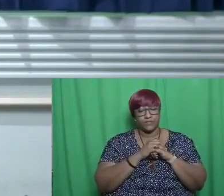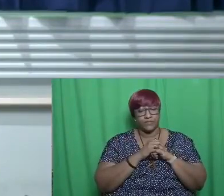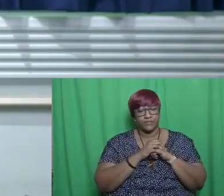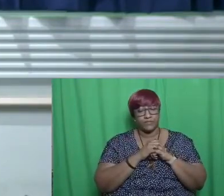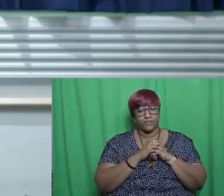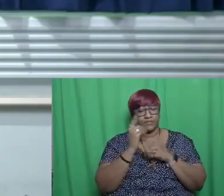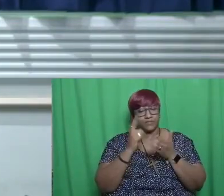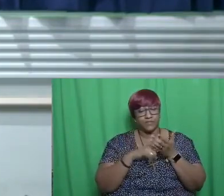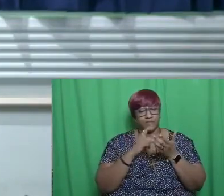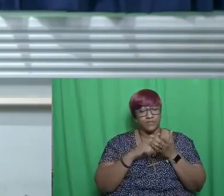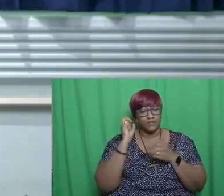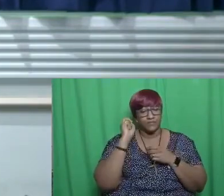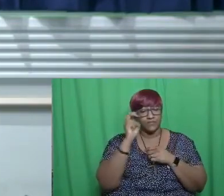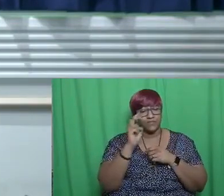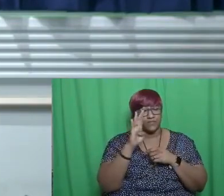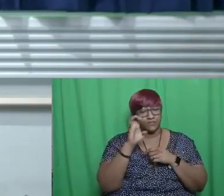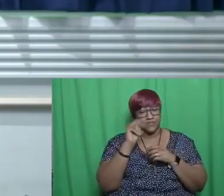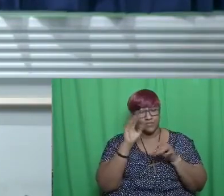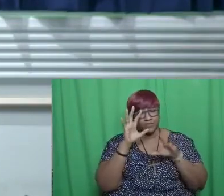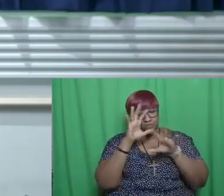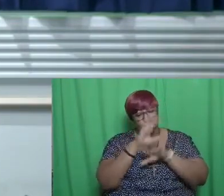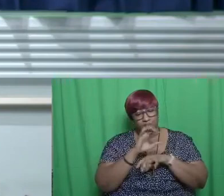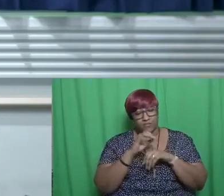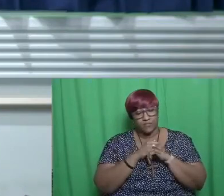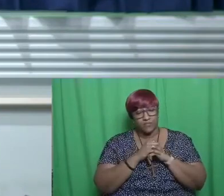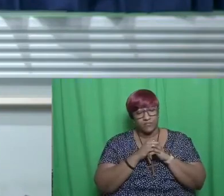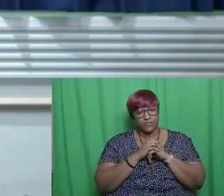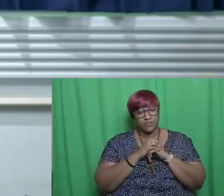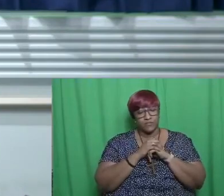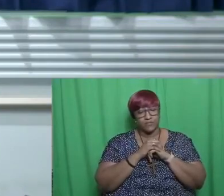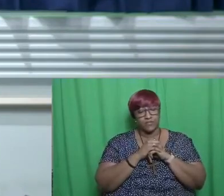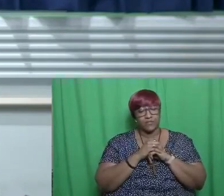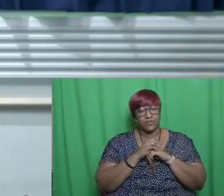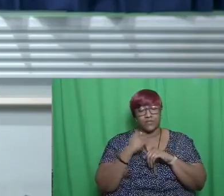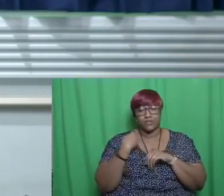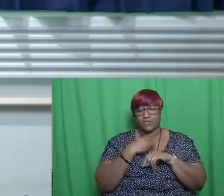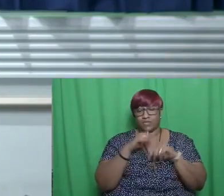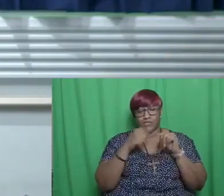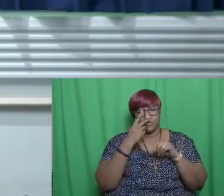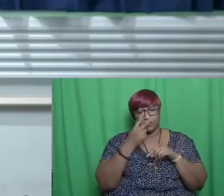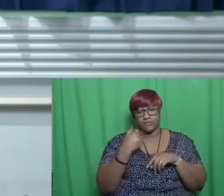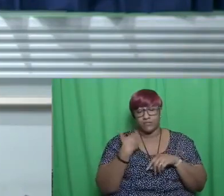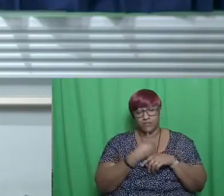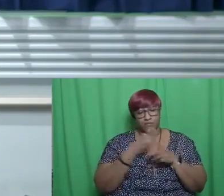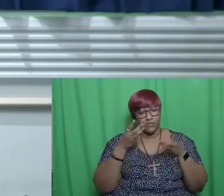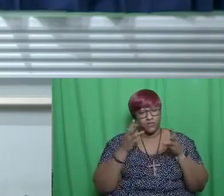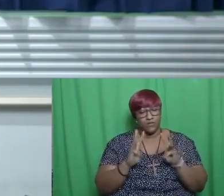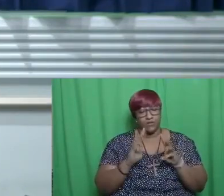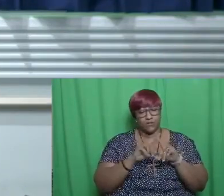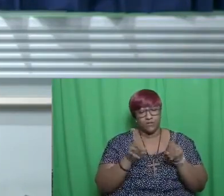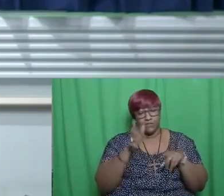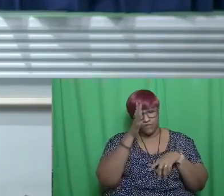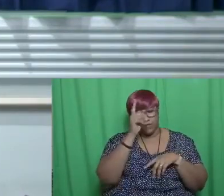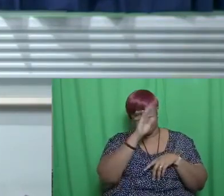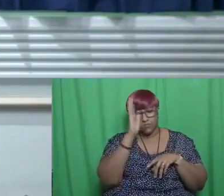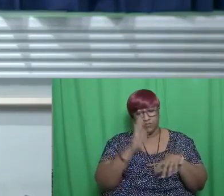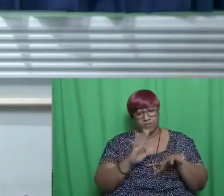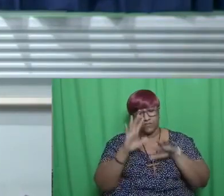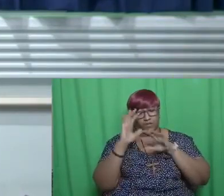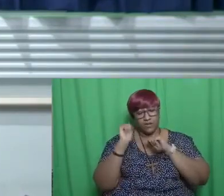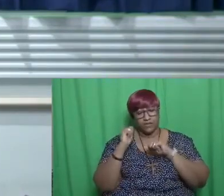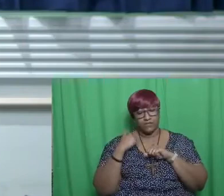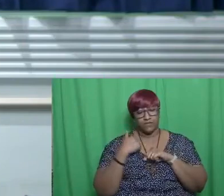Sometimes the journey has been dark where we couldn't see our way, but Father, you never abandoned